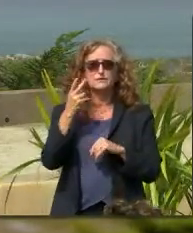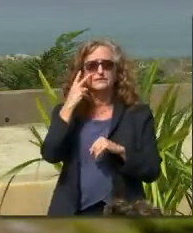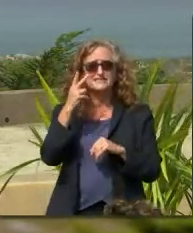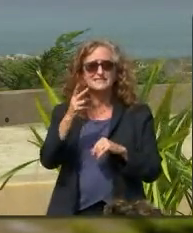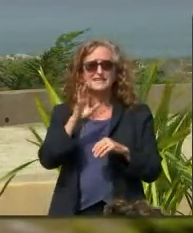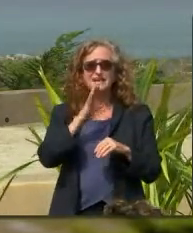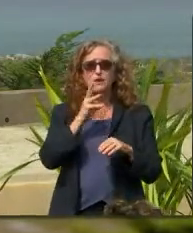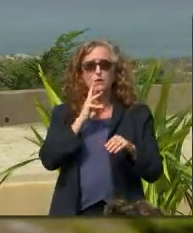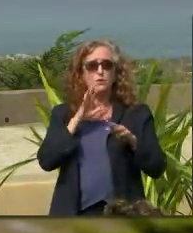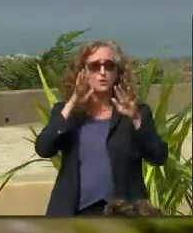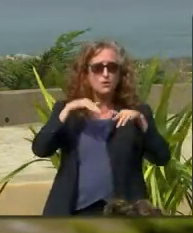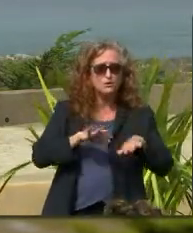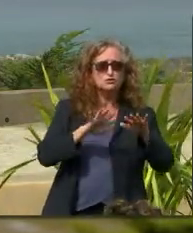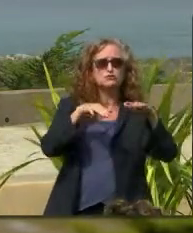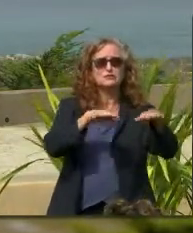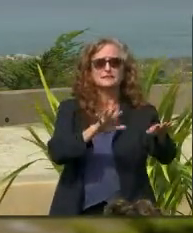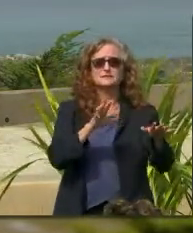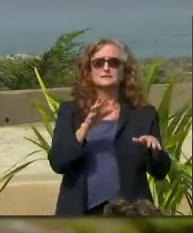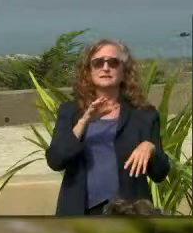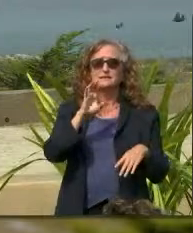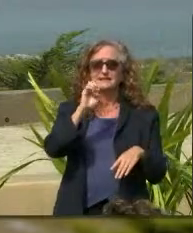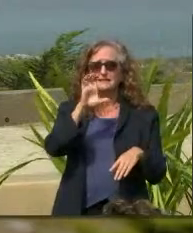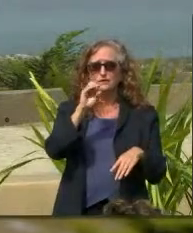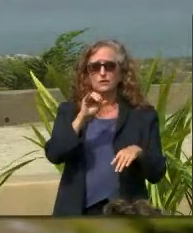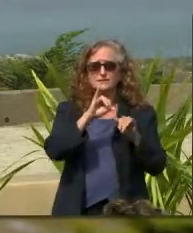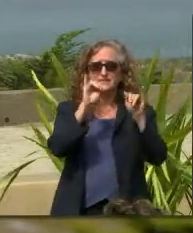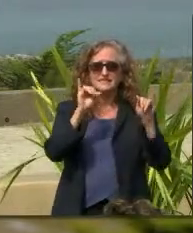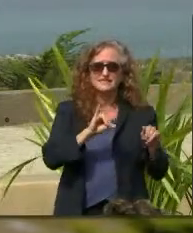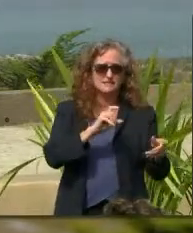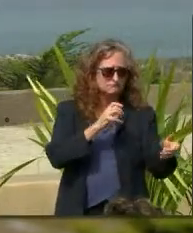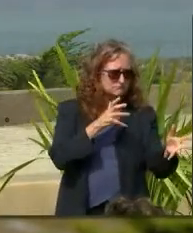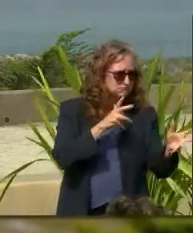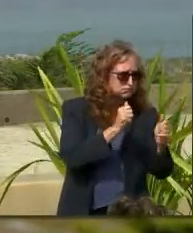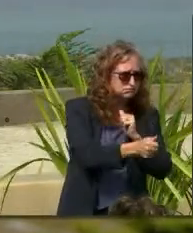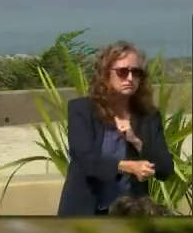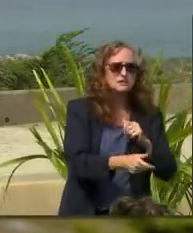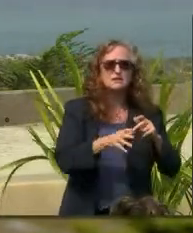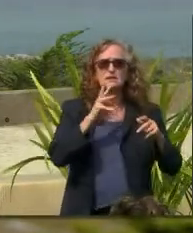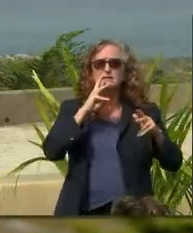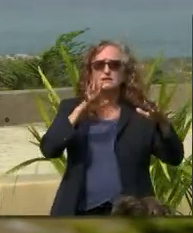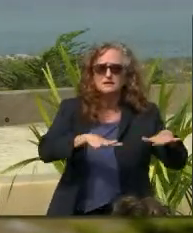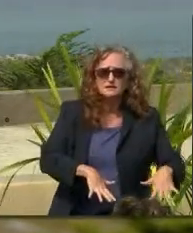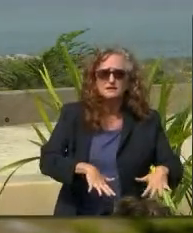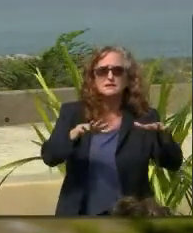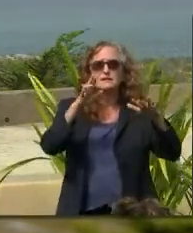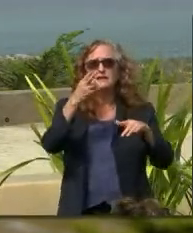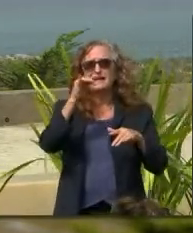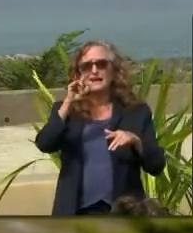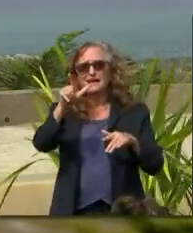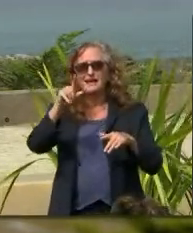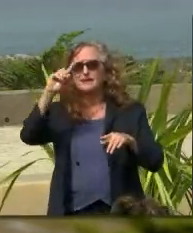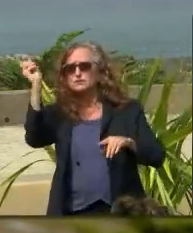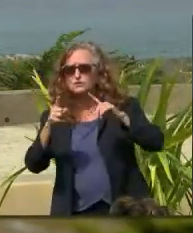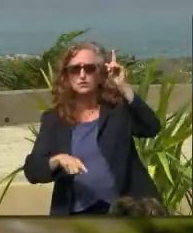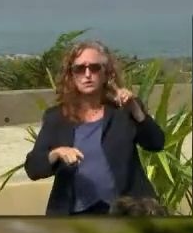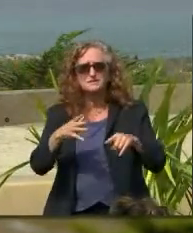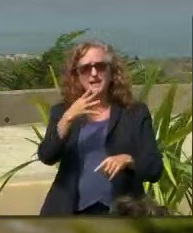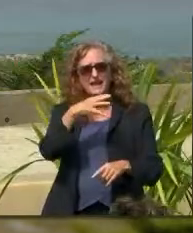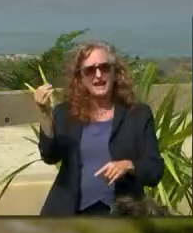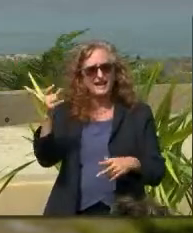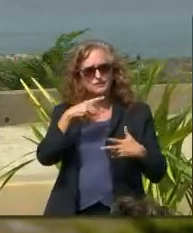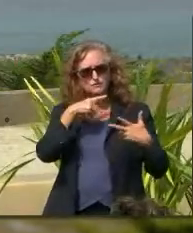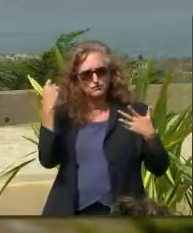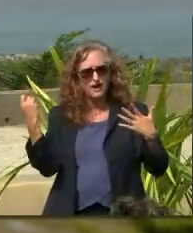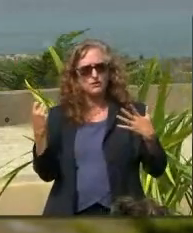ocean ecosystem, flooding, extreme hailstorms, and on top of all that, drought. I